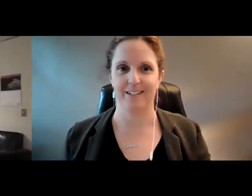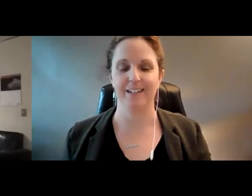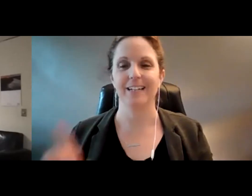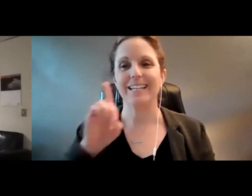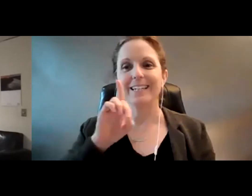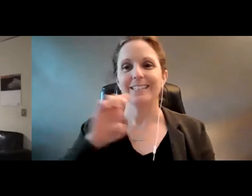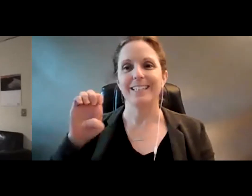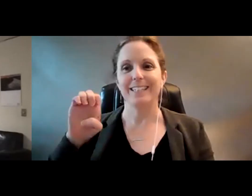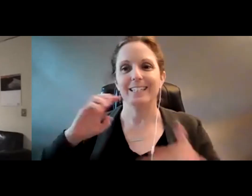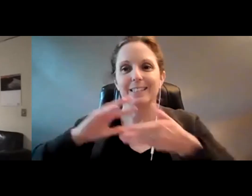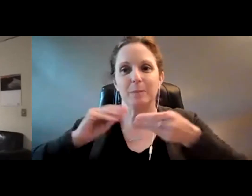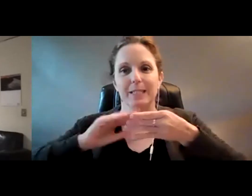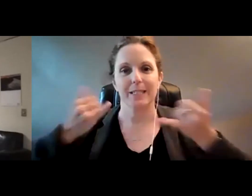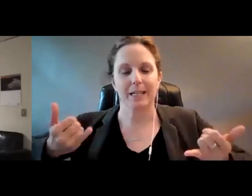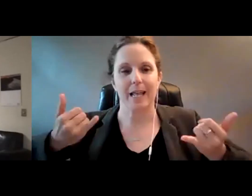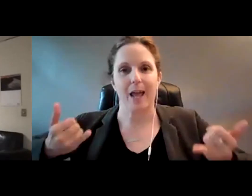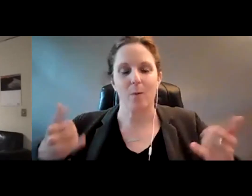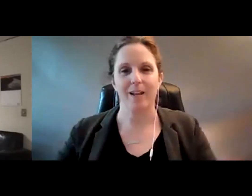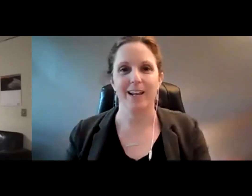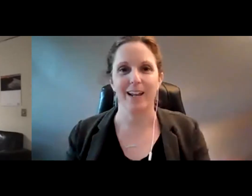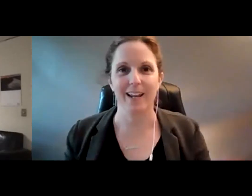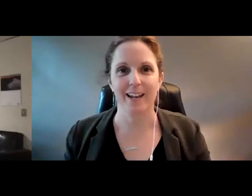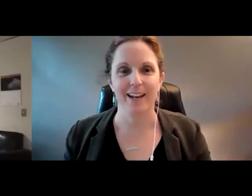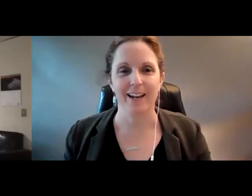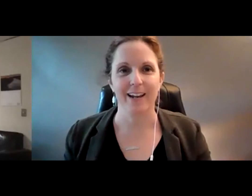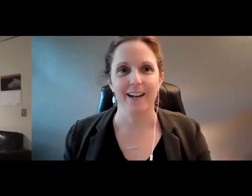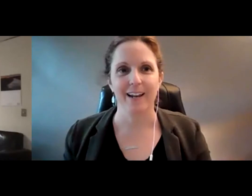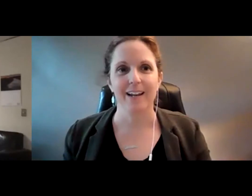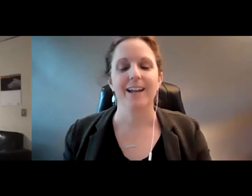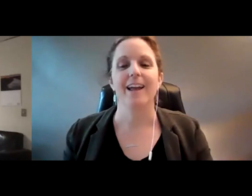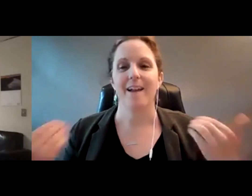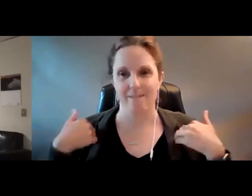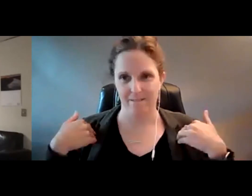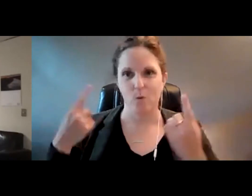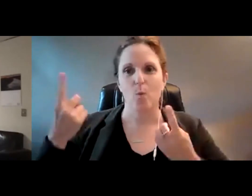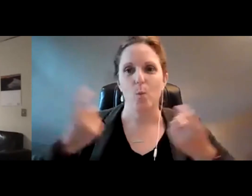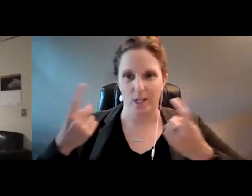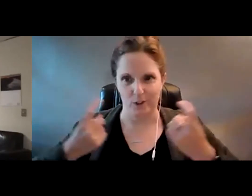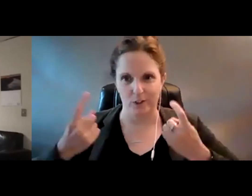this email address, and didn't want to forget that. Thank you so much.